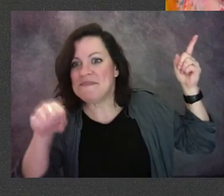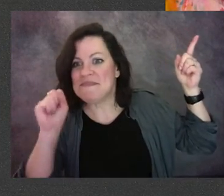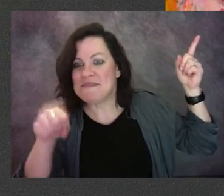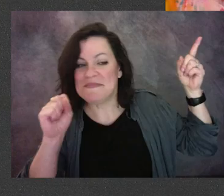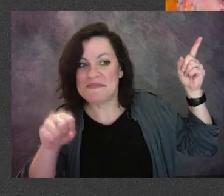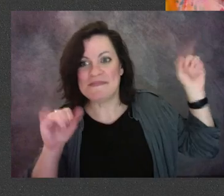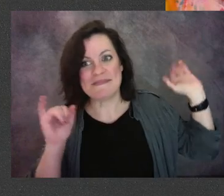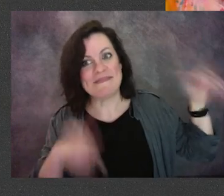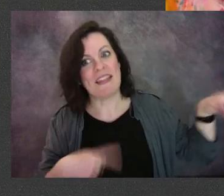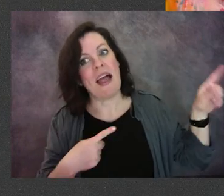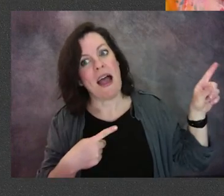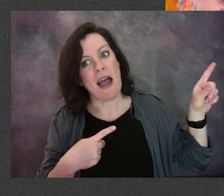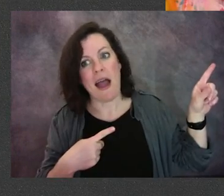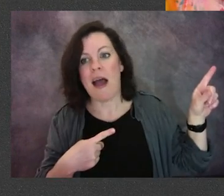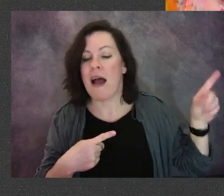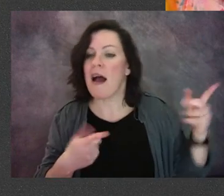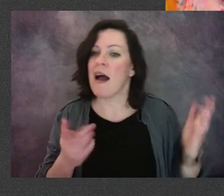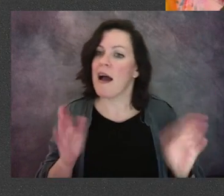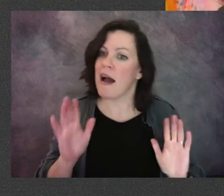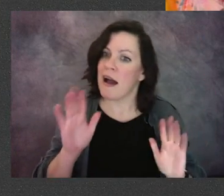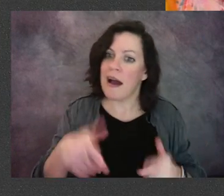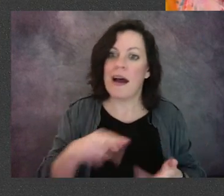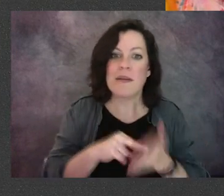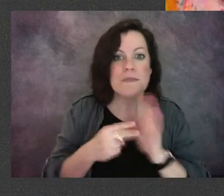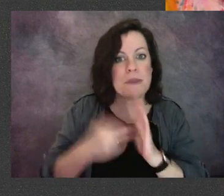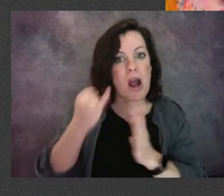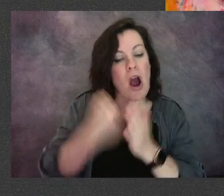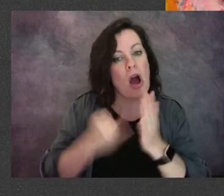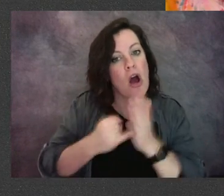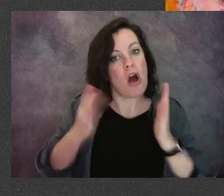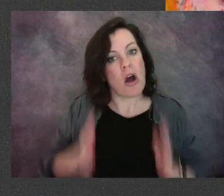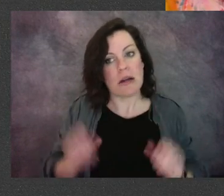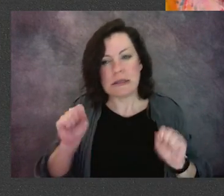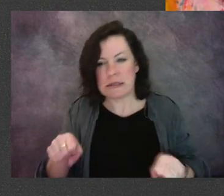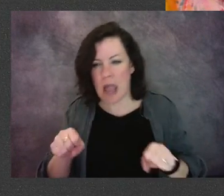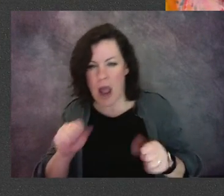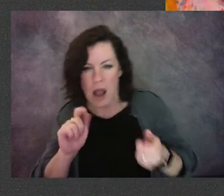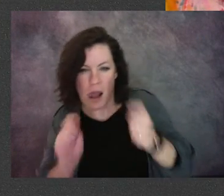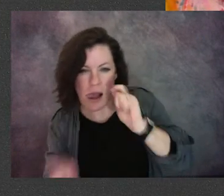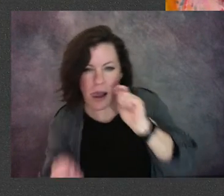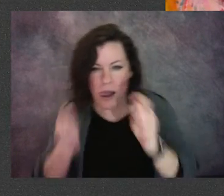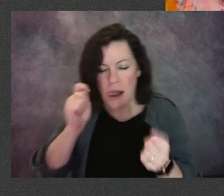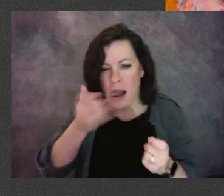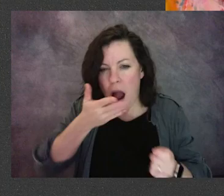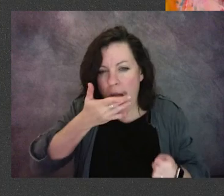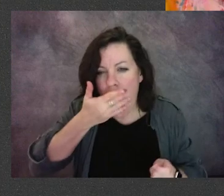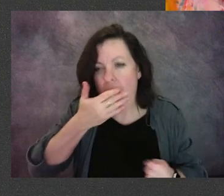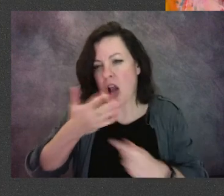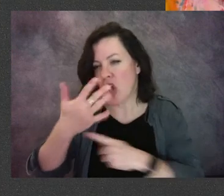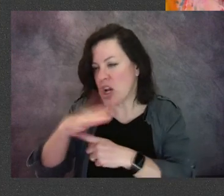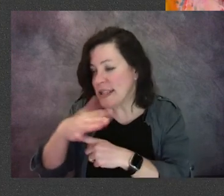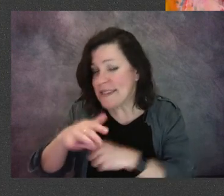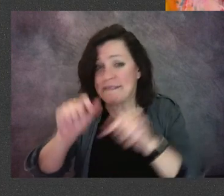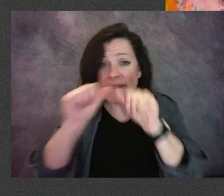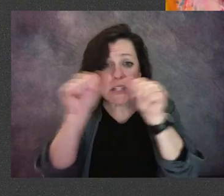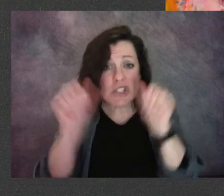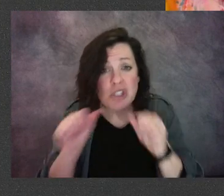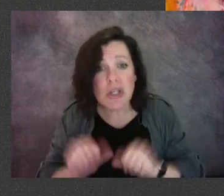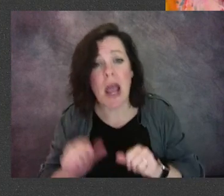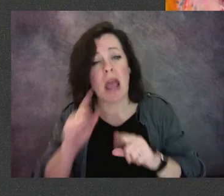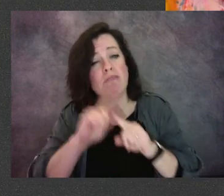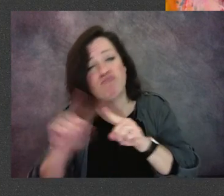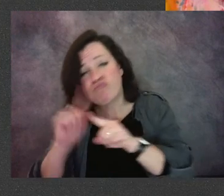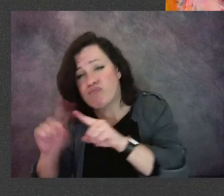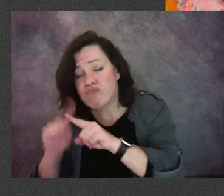There. So we were able to use different colors of leaves